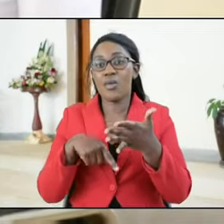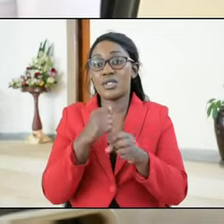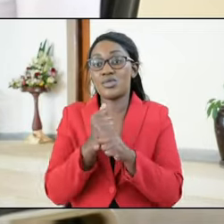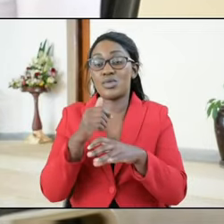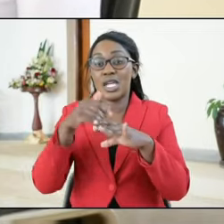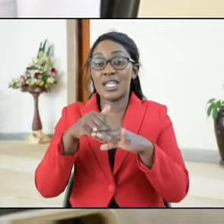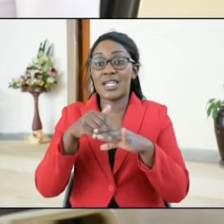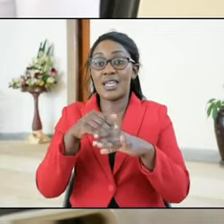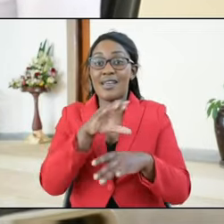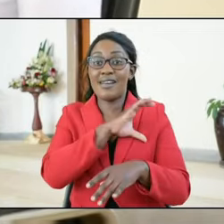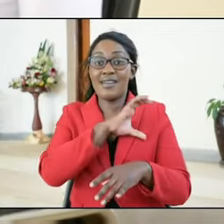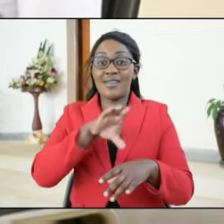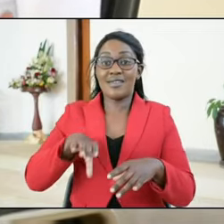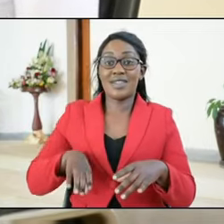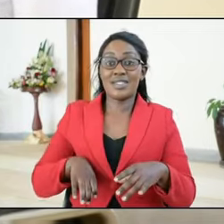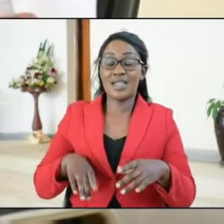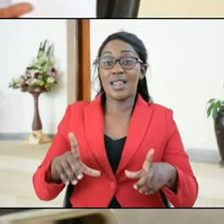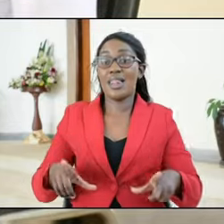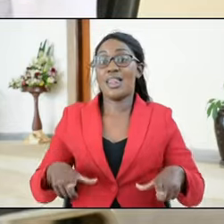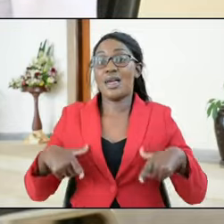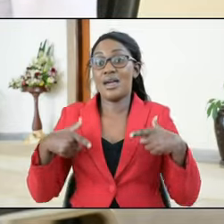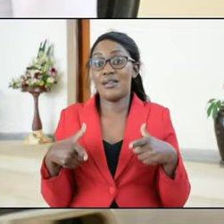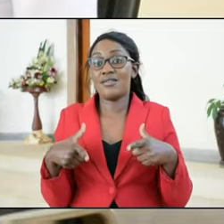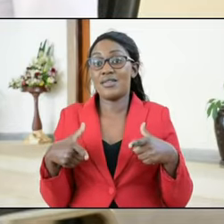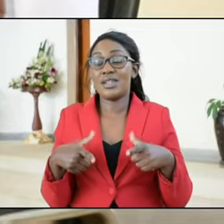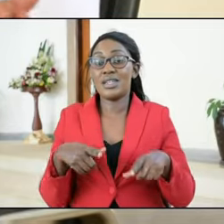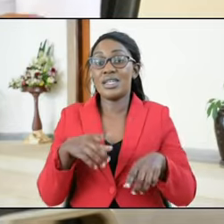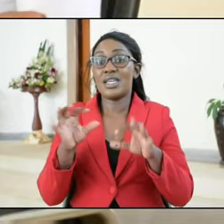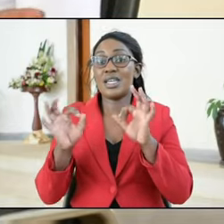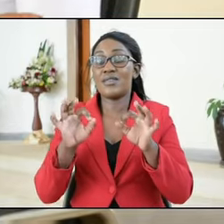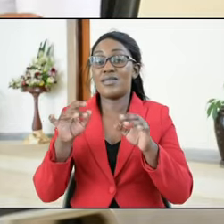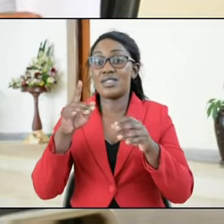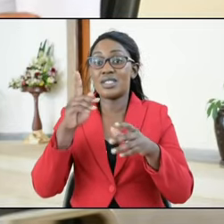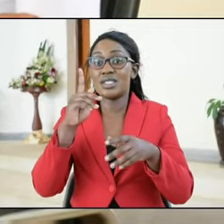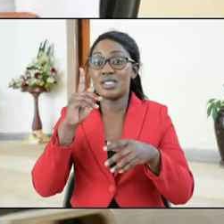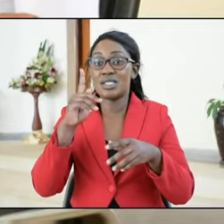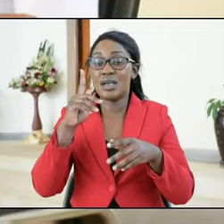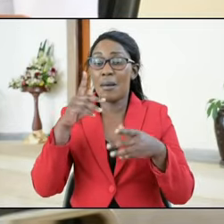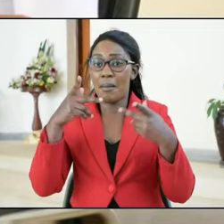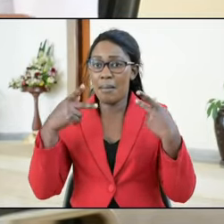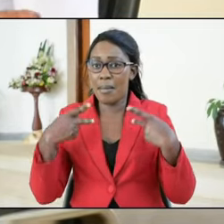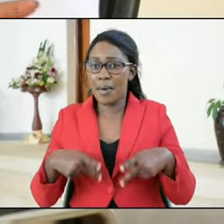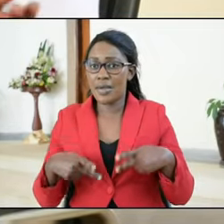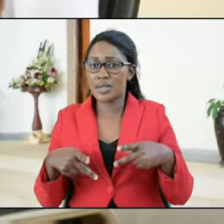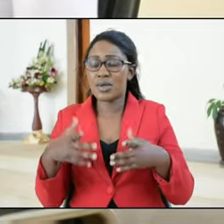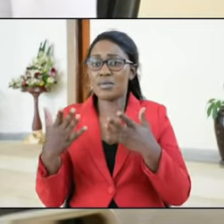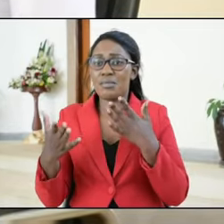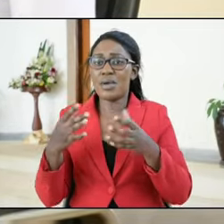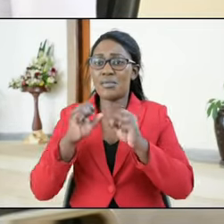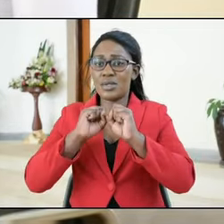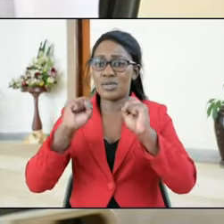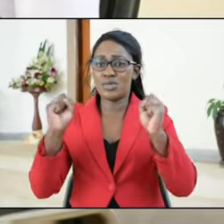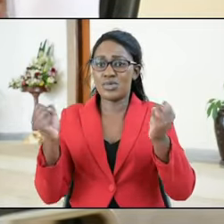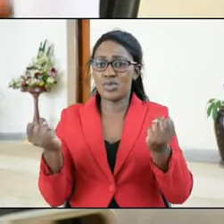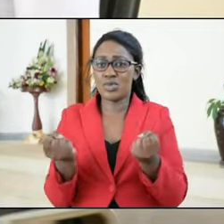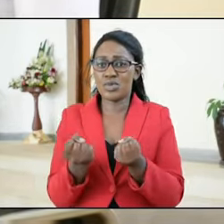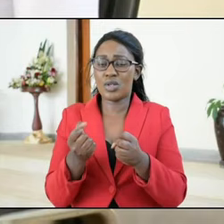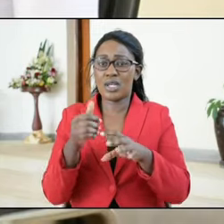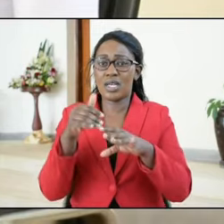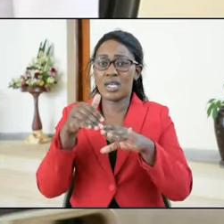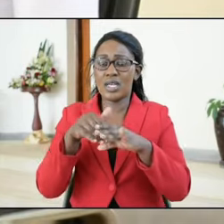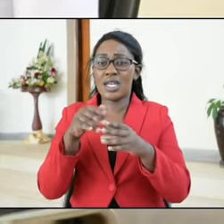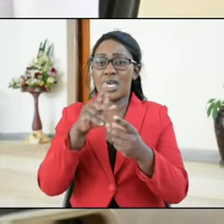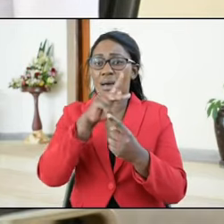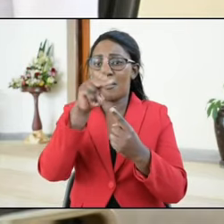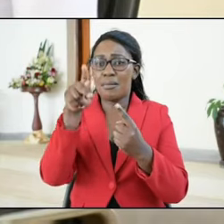if someone saw us taking part in these cultures, if someone saw us being socialized in a particular way, if someone